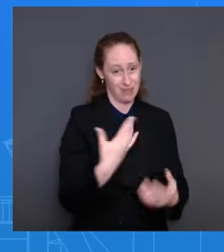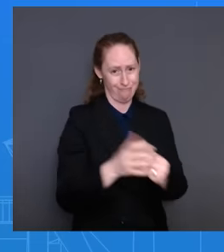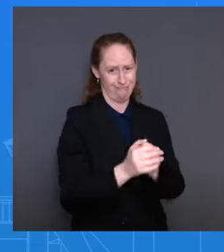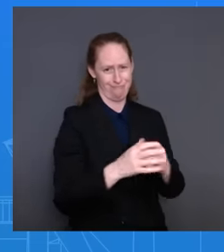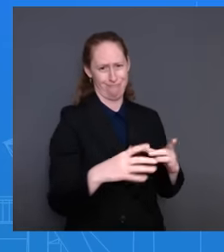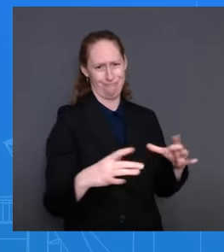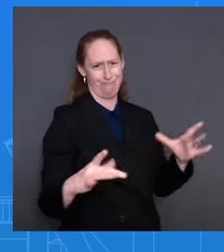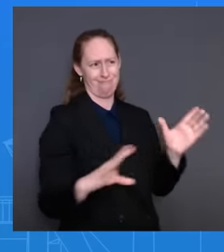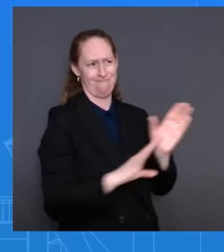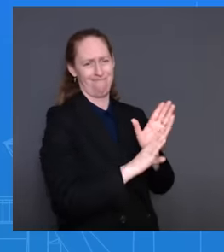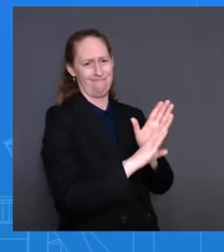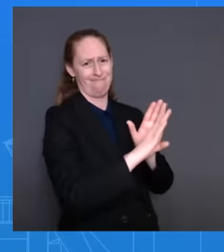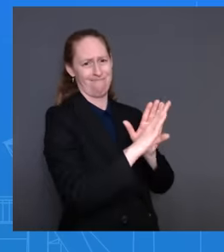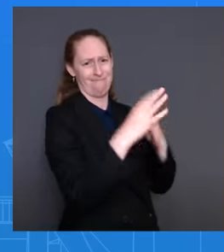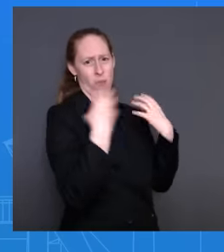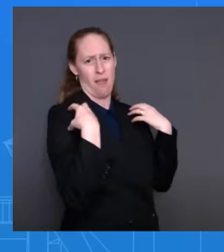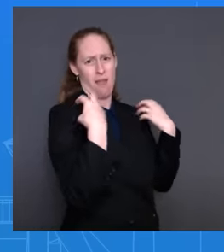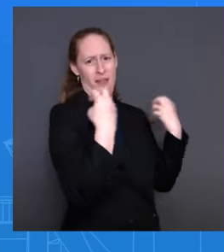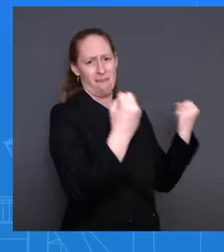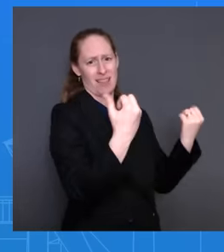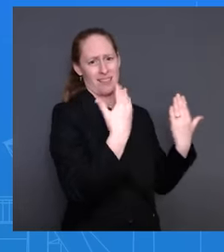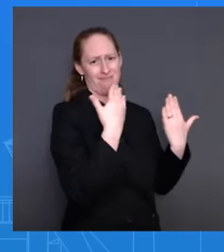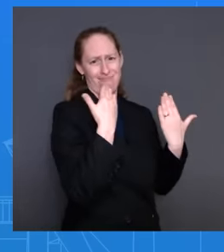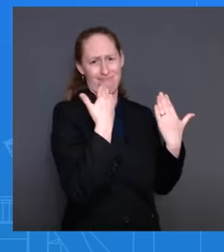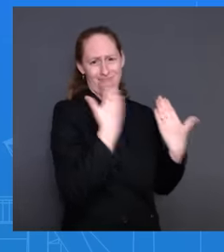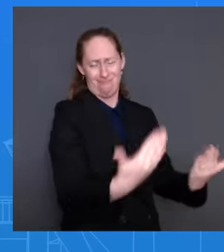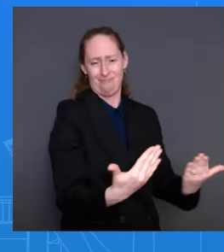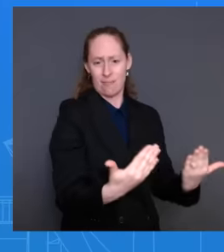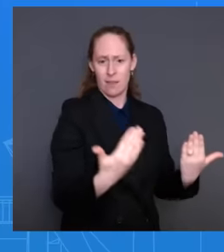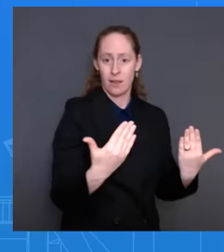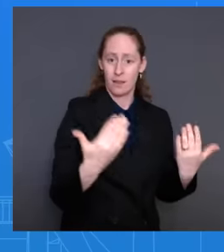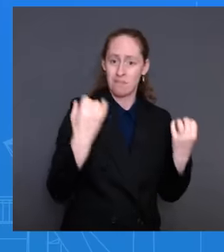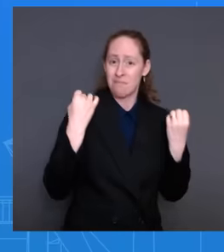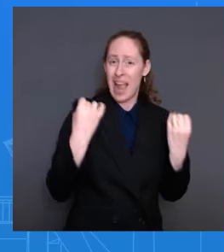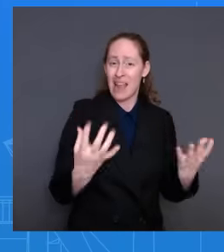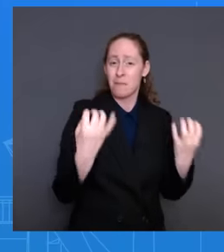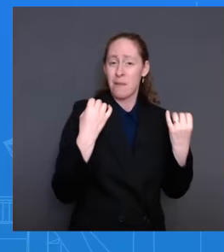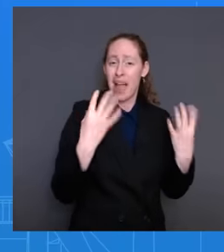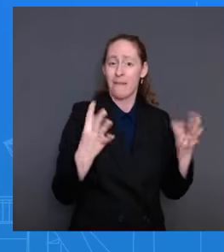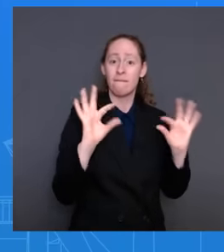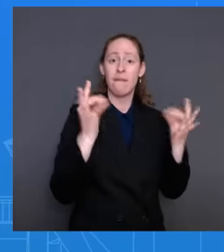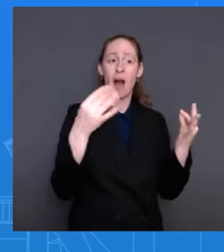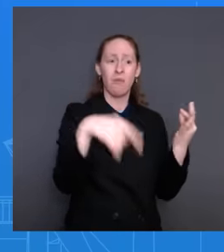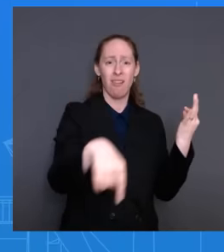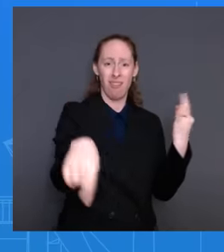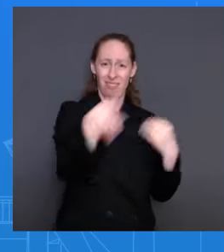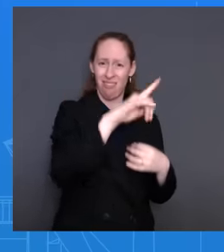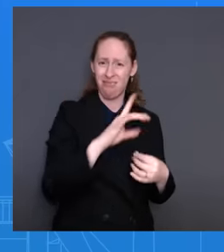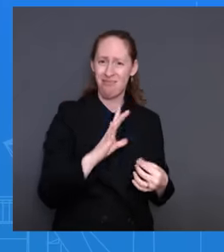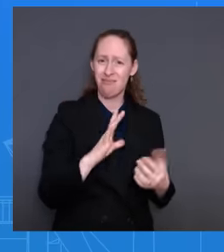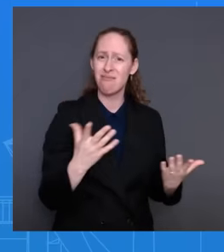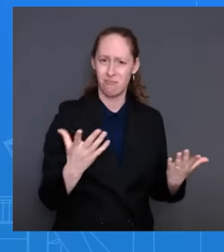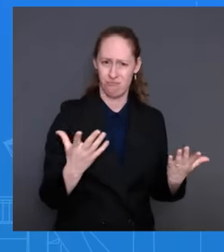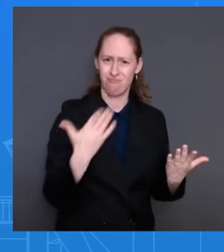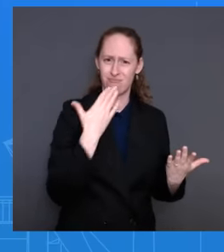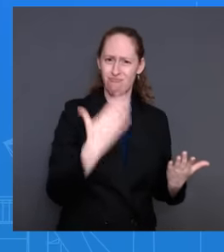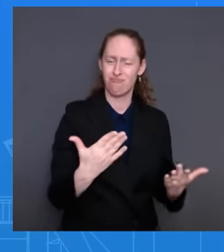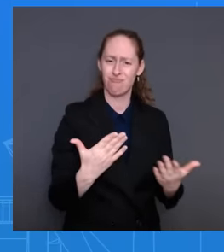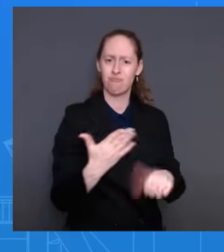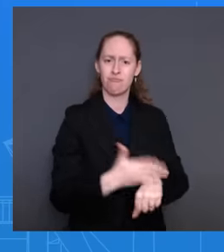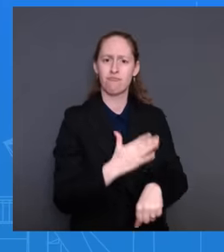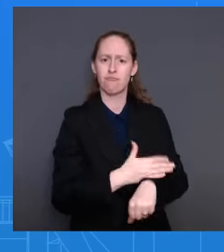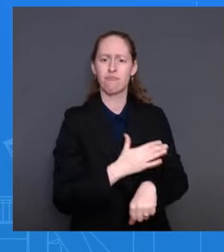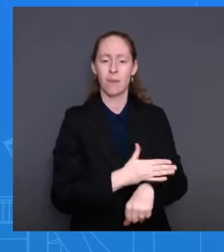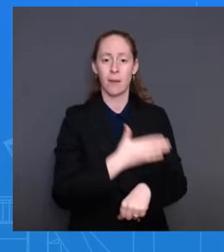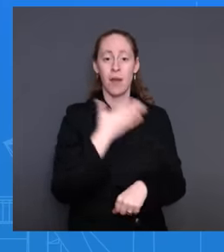people and millions of families across the country, but now positions us well to address what is a